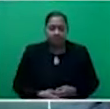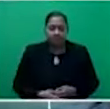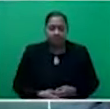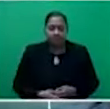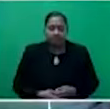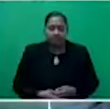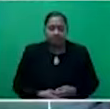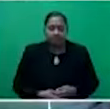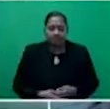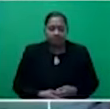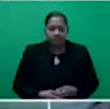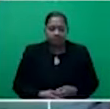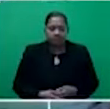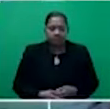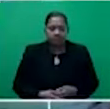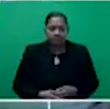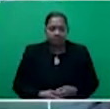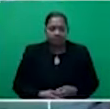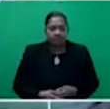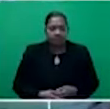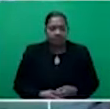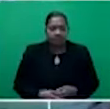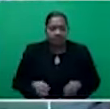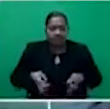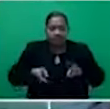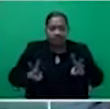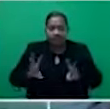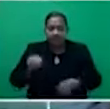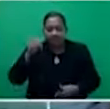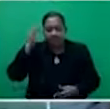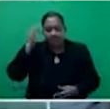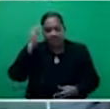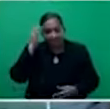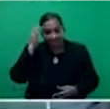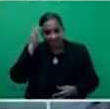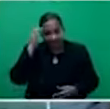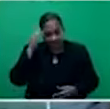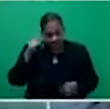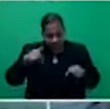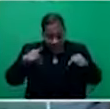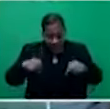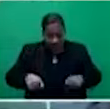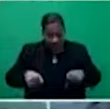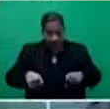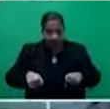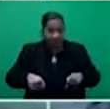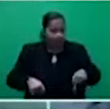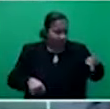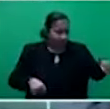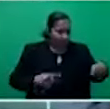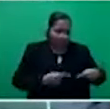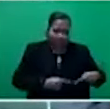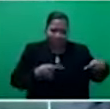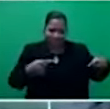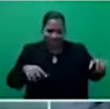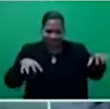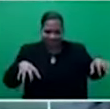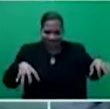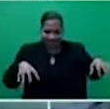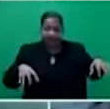philosophical differences and way of thinking between this side of the chamber and that side of the chamber. But